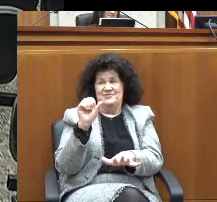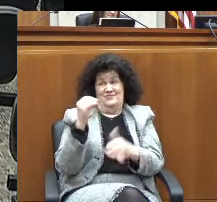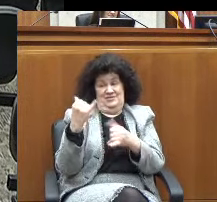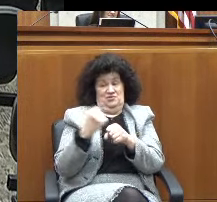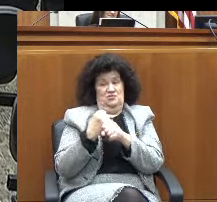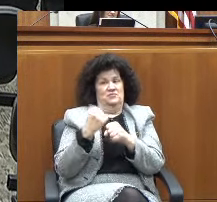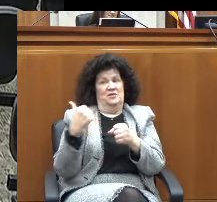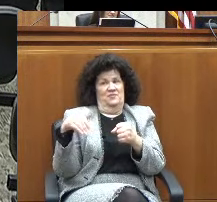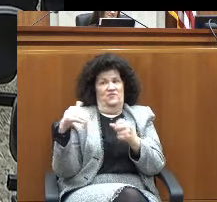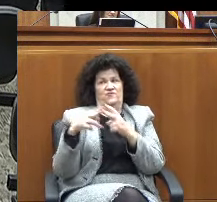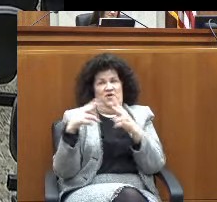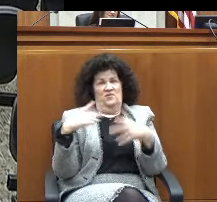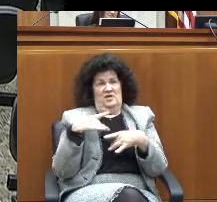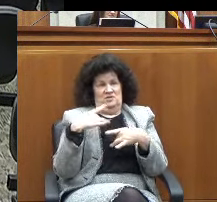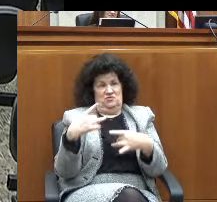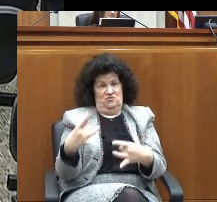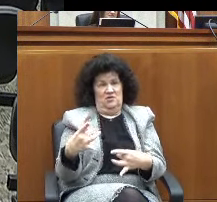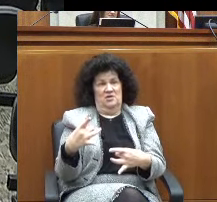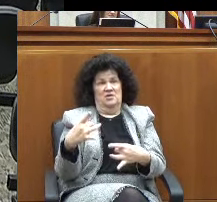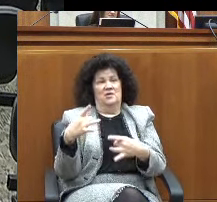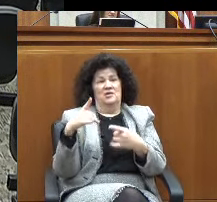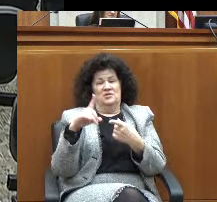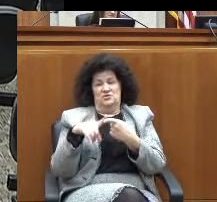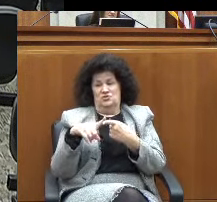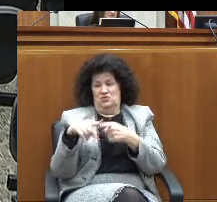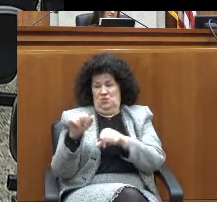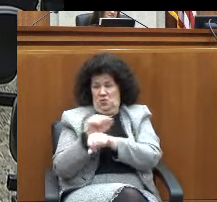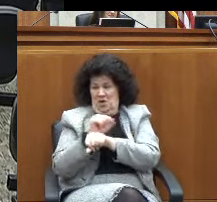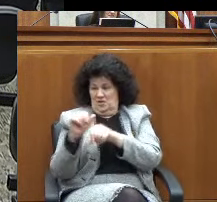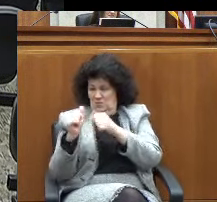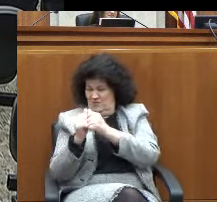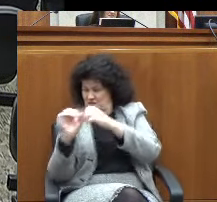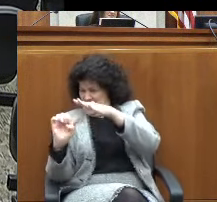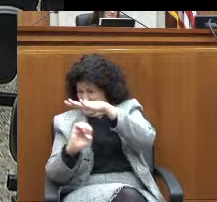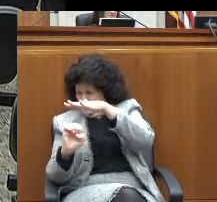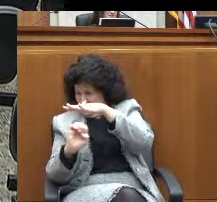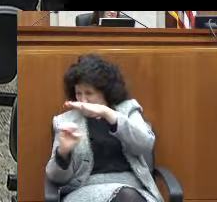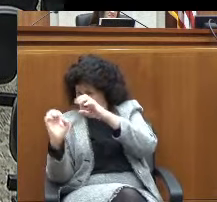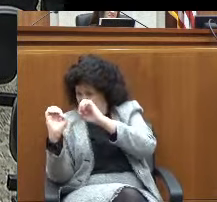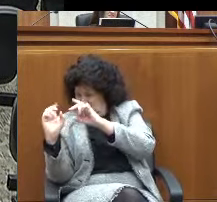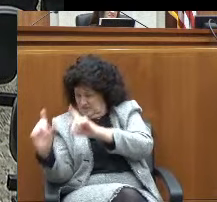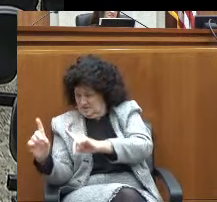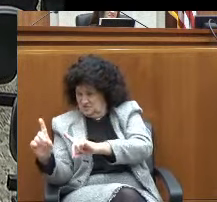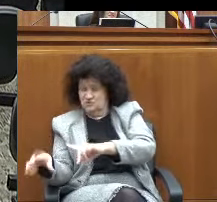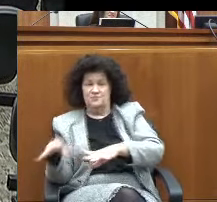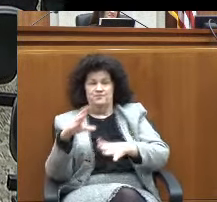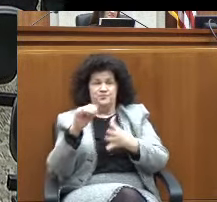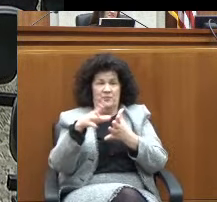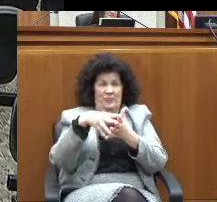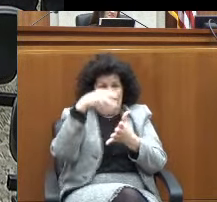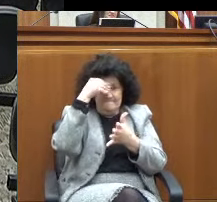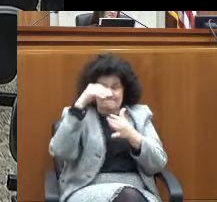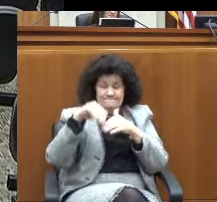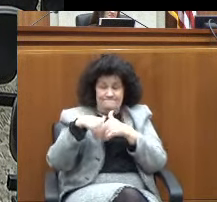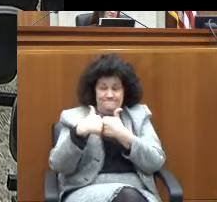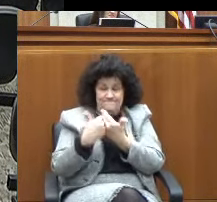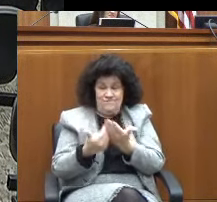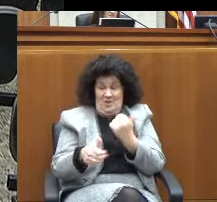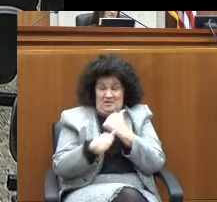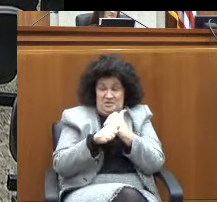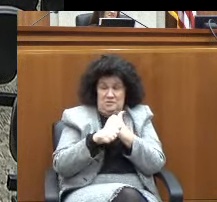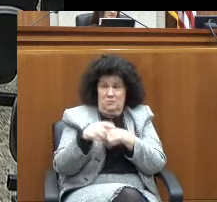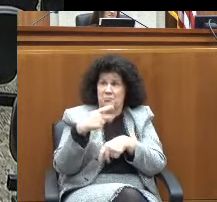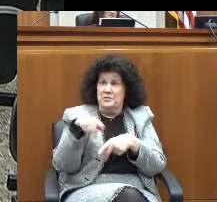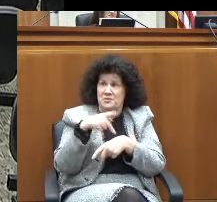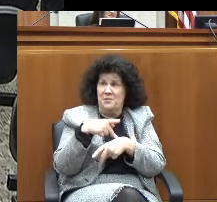interesting year of trying to toe the world of elementary education and, you know, the niches and learning how to be an assistant principal